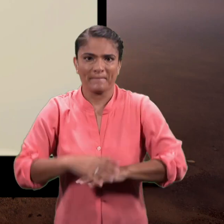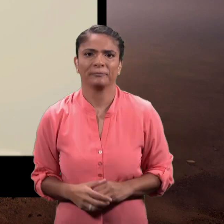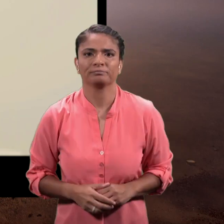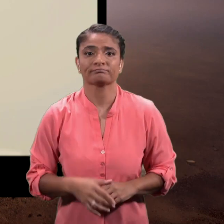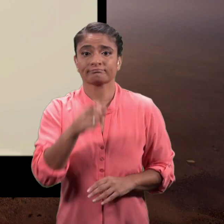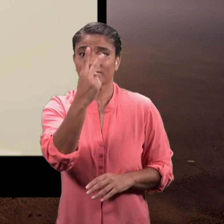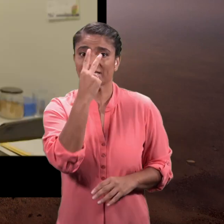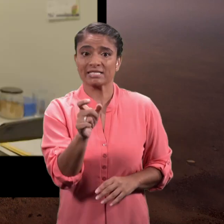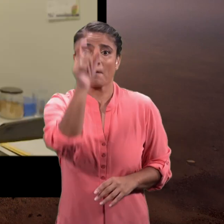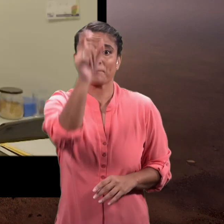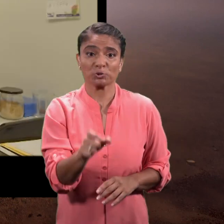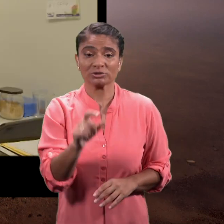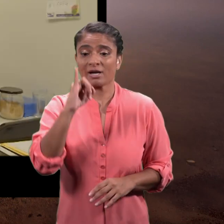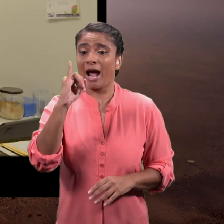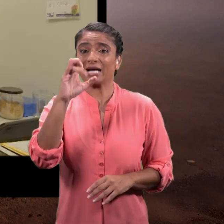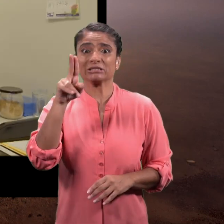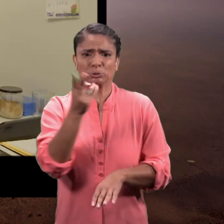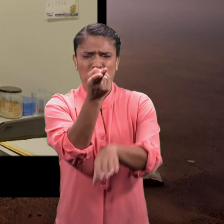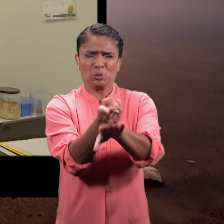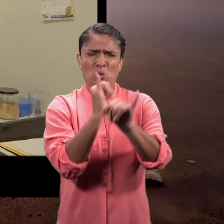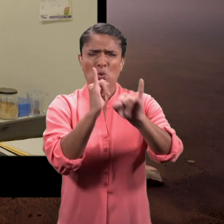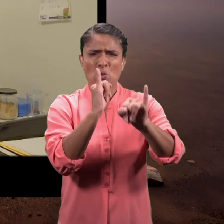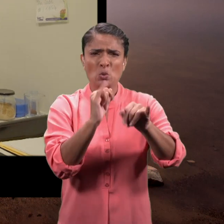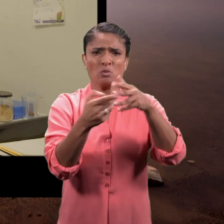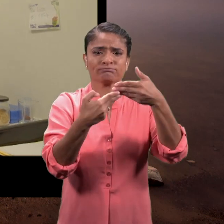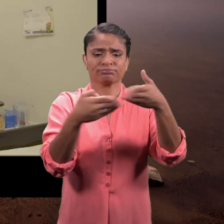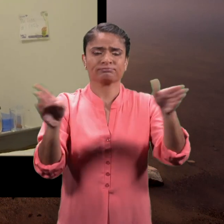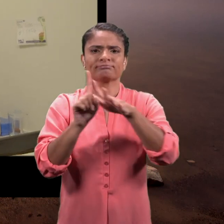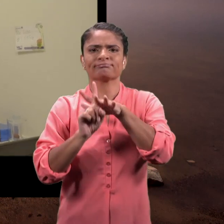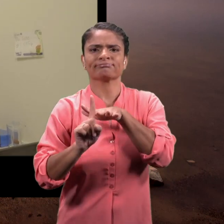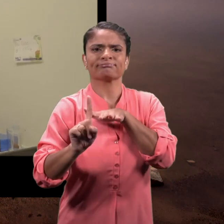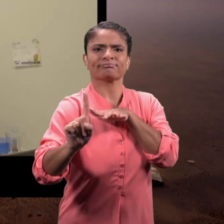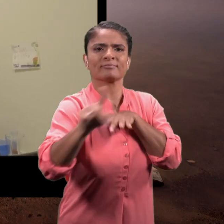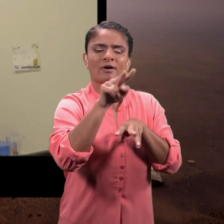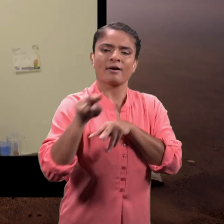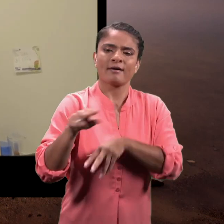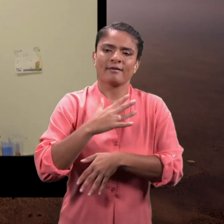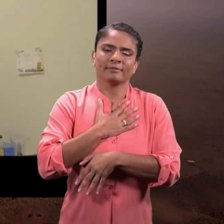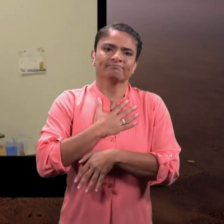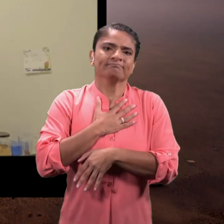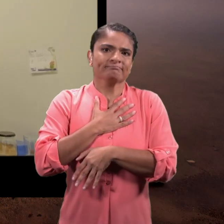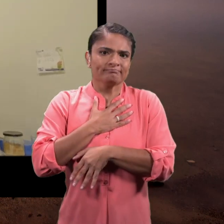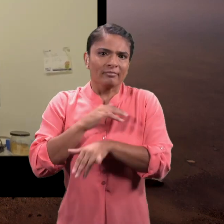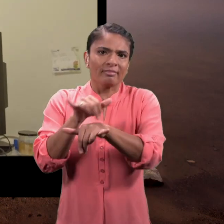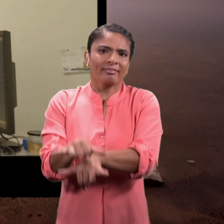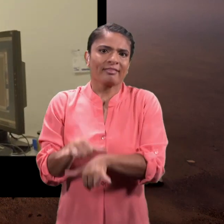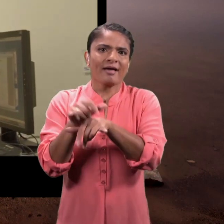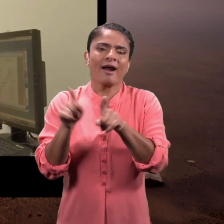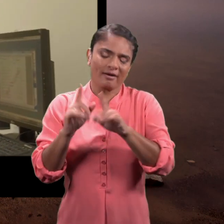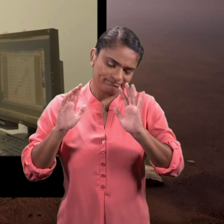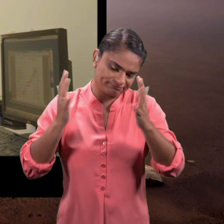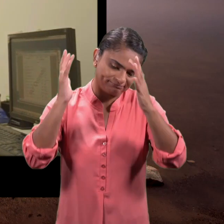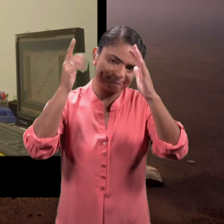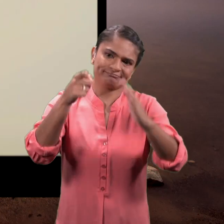results when you see your patient walking out of ICU after been there for a long time, for me, that is